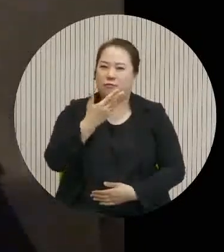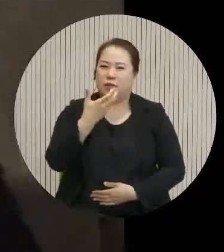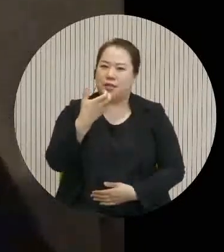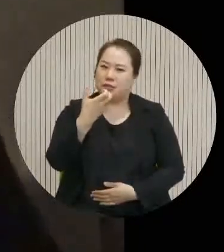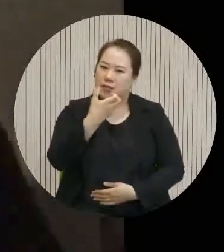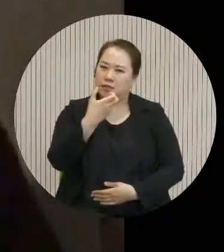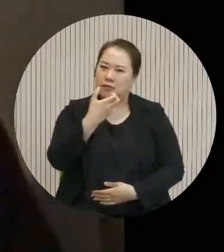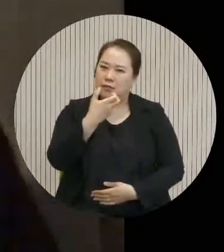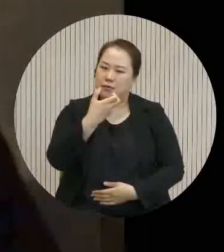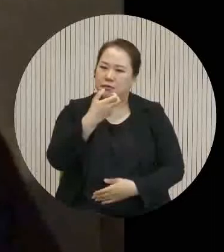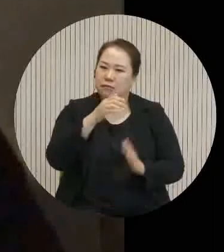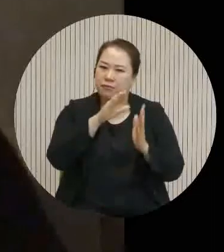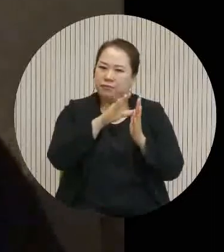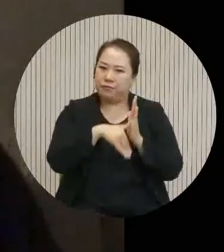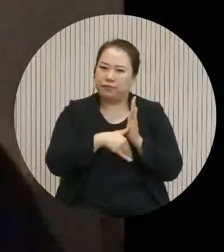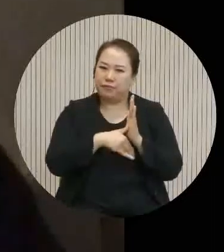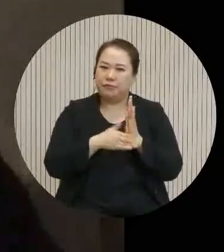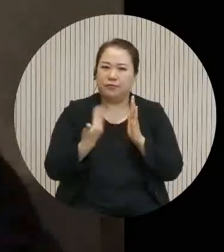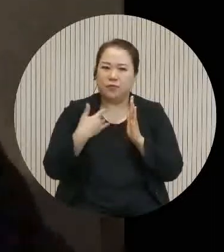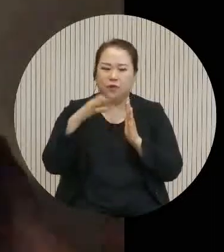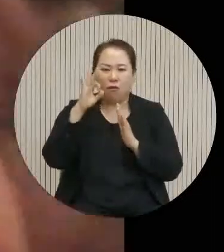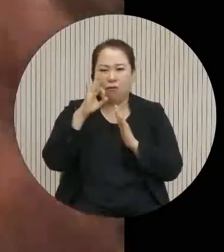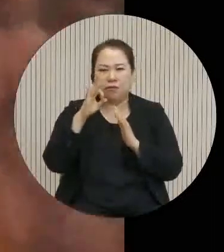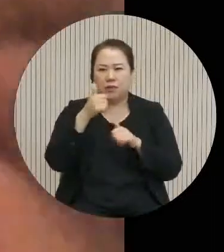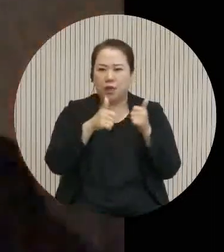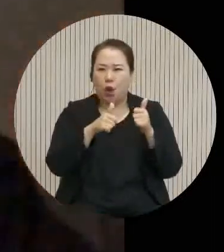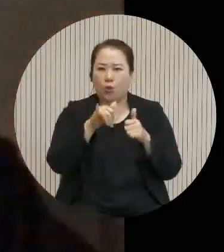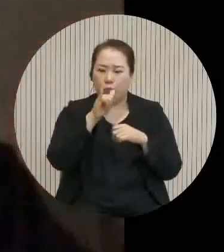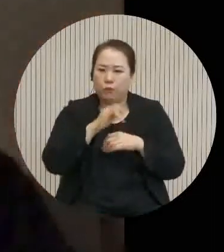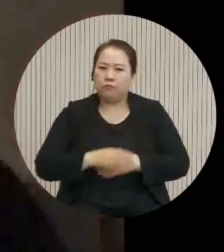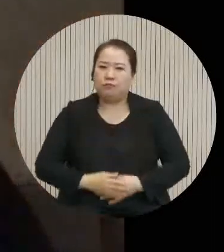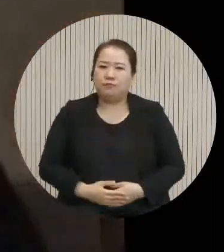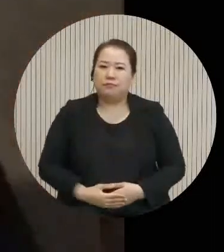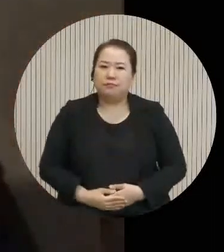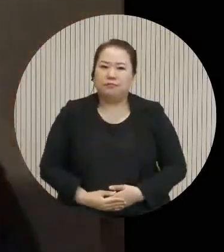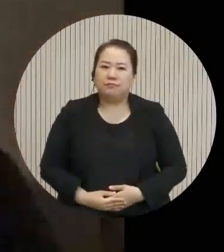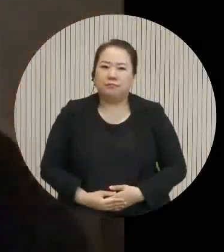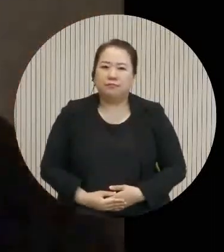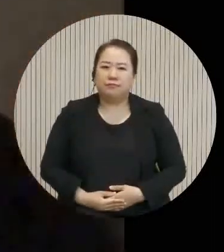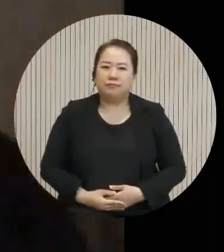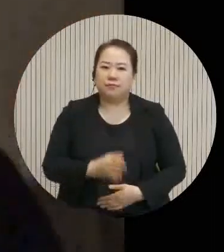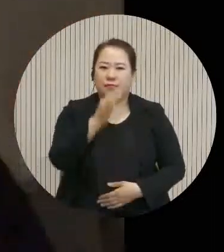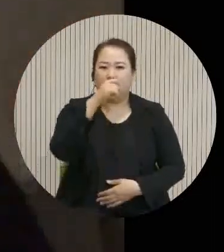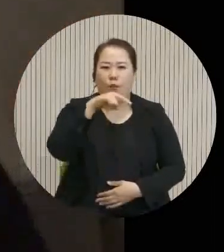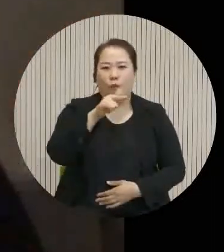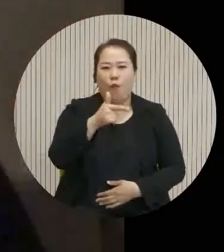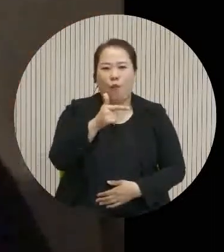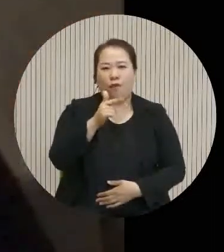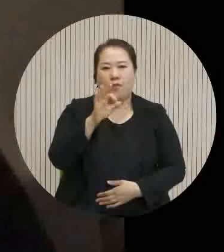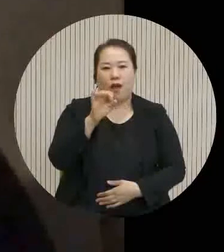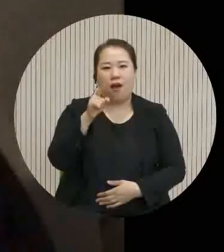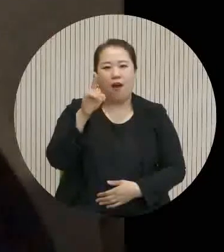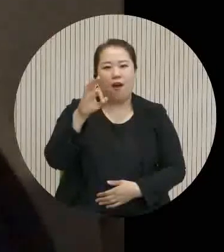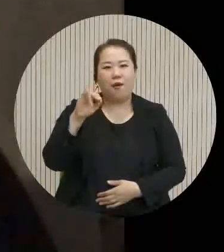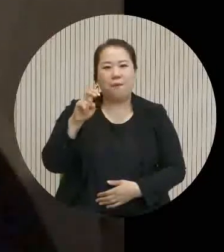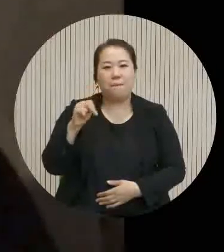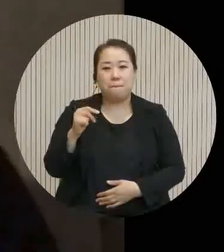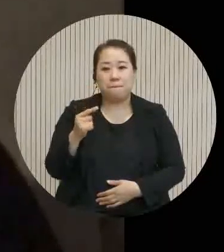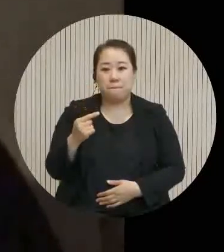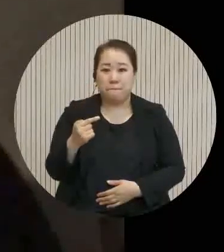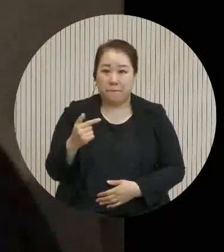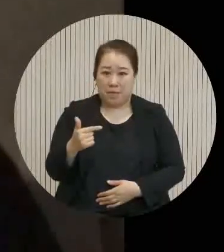it. This was for native speakers. This shows this works everywhere. Emerson would be so happy. It was an English composition